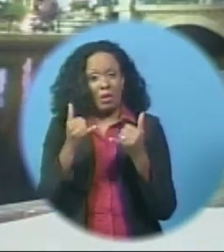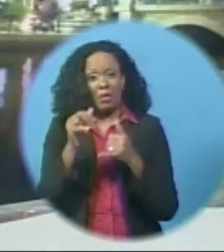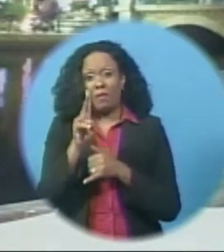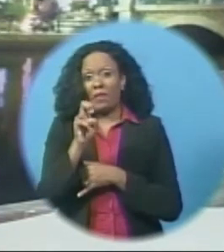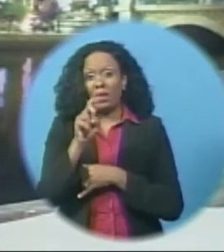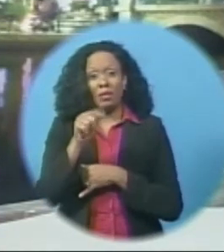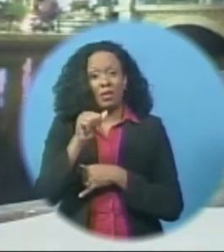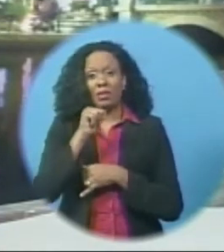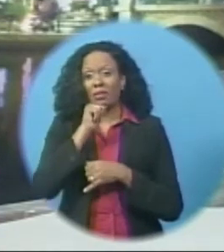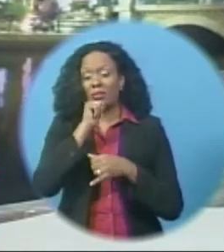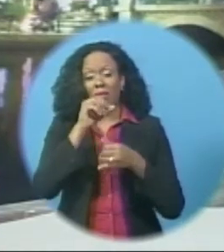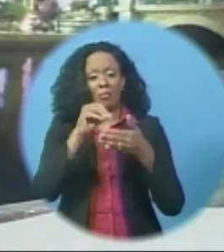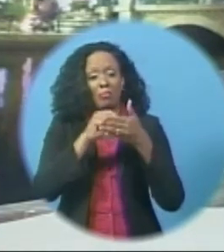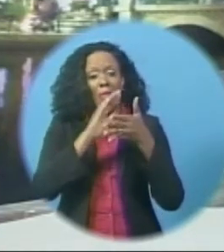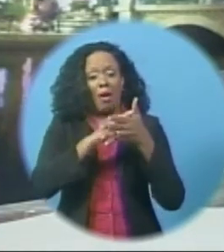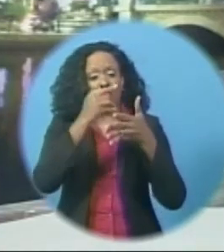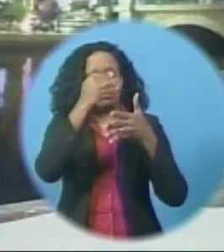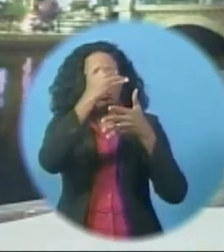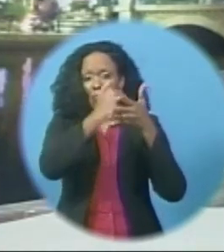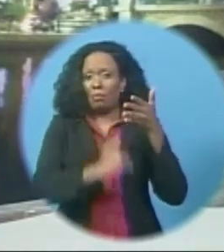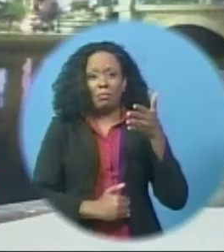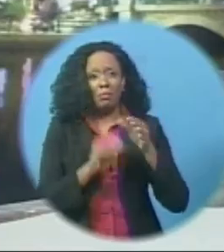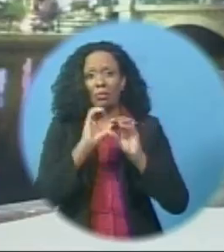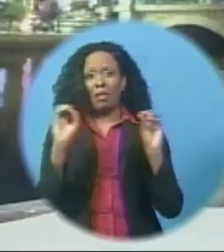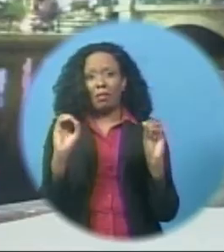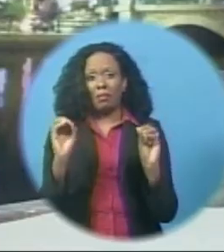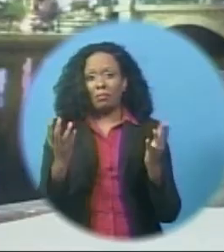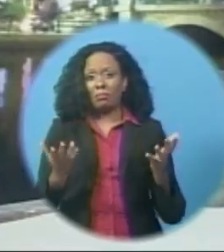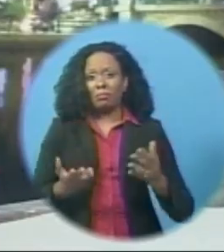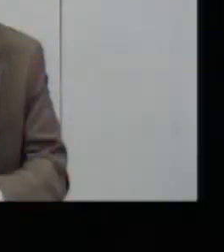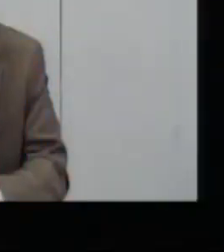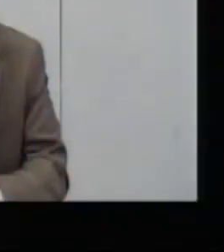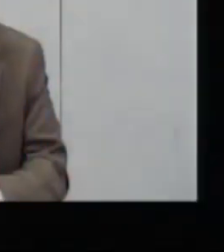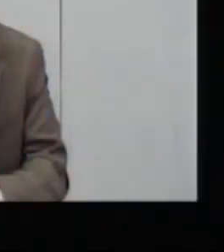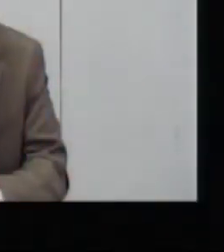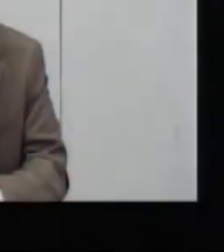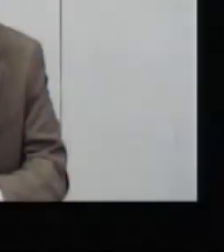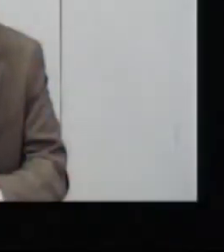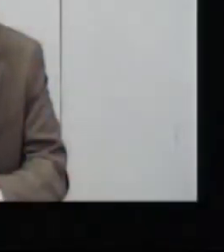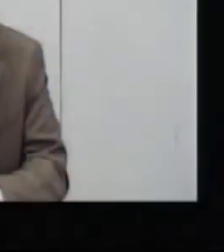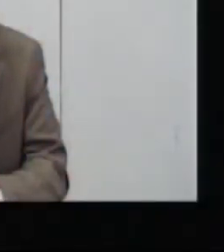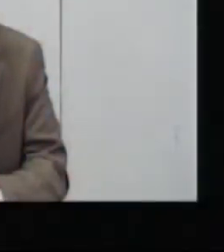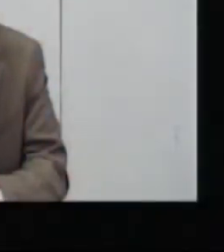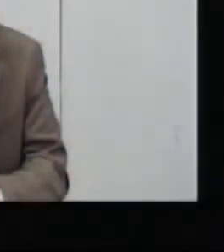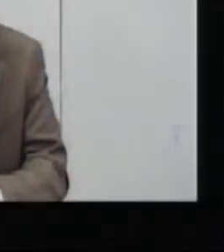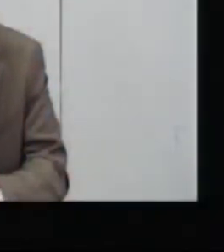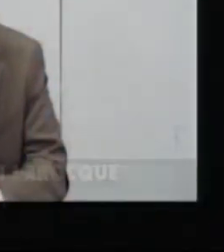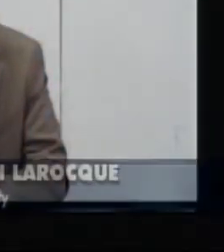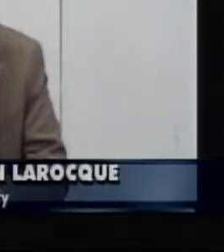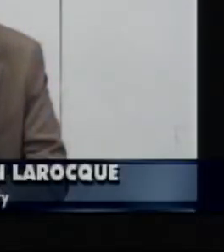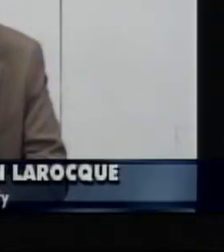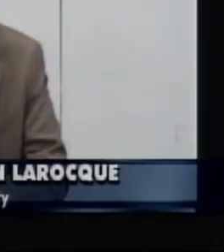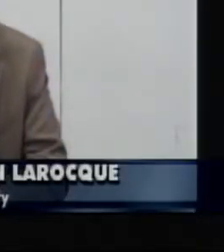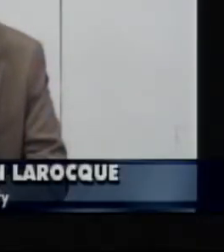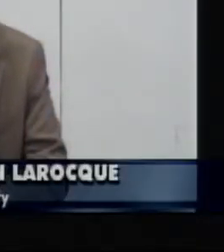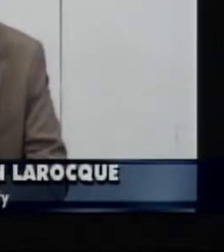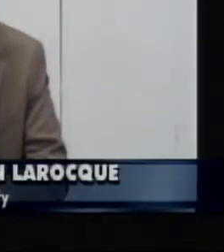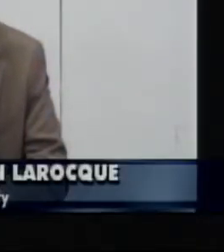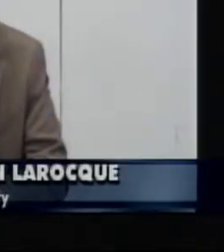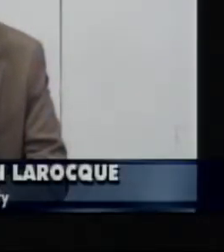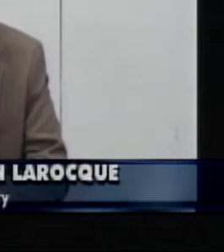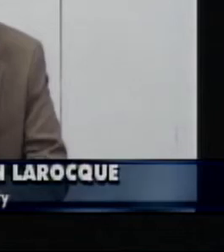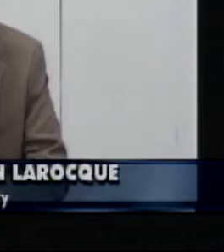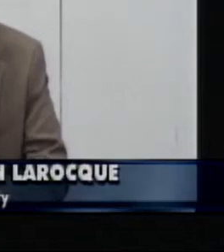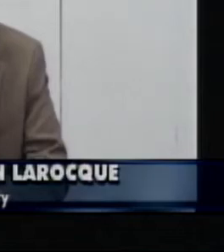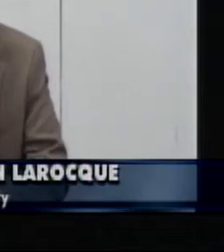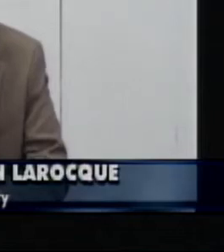Venezuela is not listed as a talking point. The issue of the situation in Venezuela is not inscribed on the agenda. I wish,